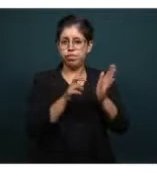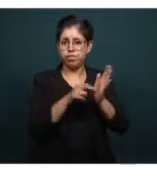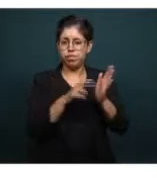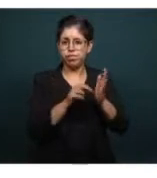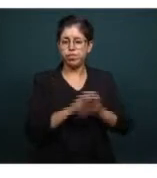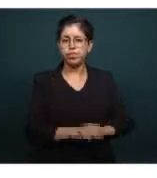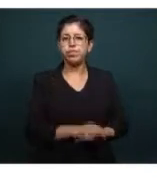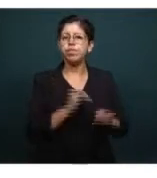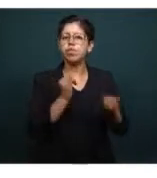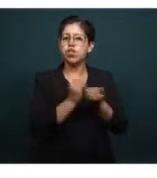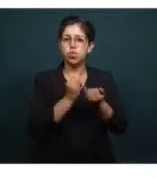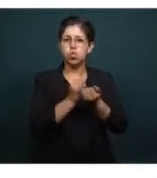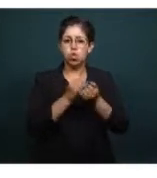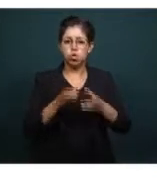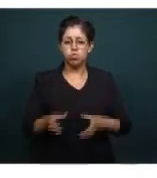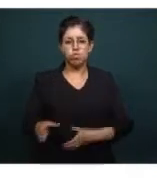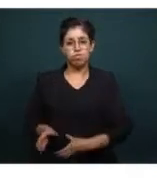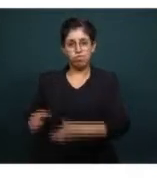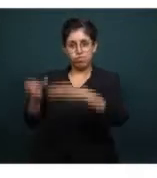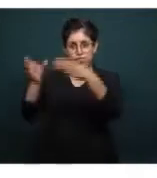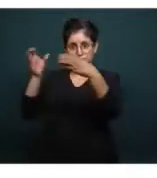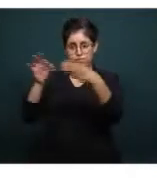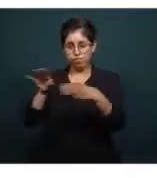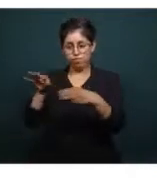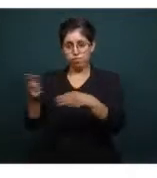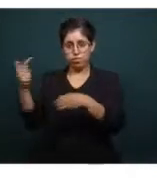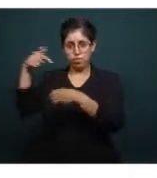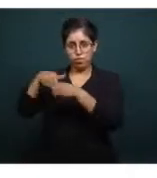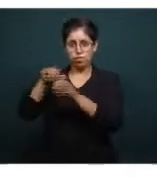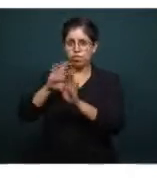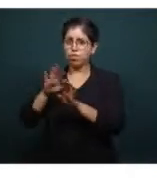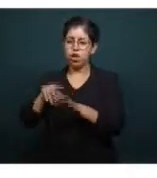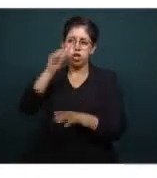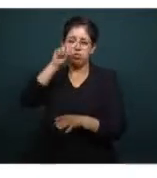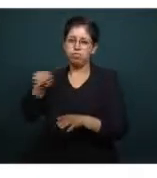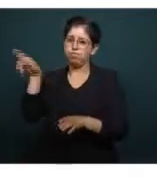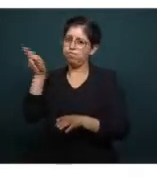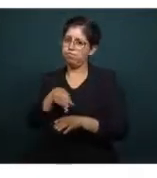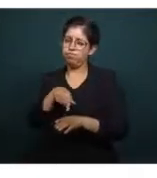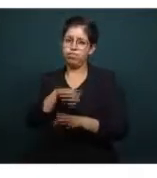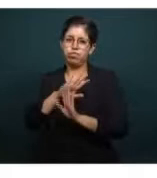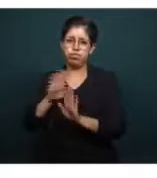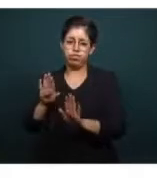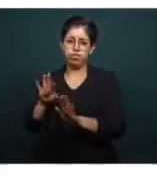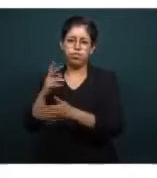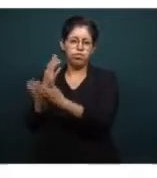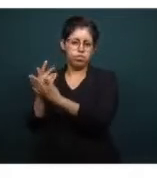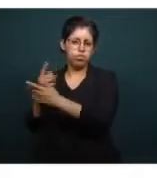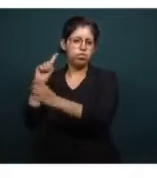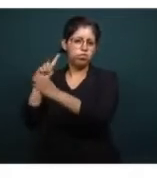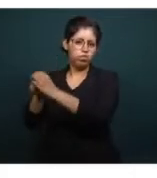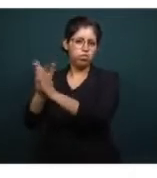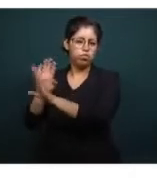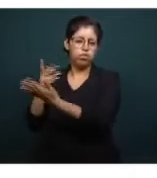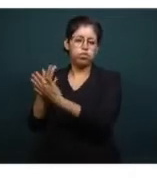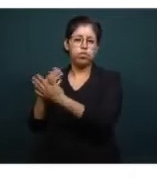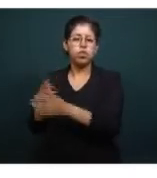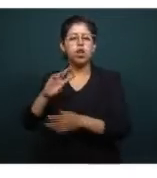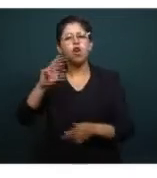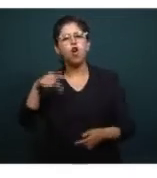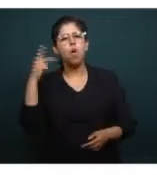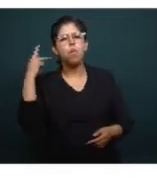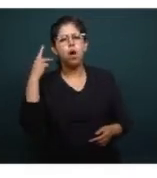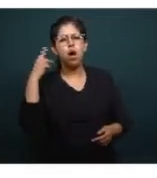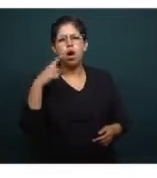30 bombas. Hubo And 4 gasolineras they que found no se 4 dejaron that verificar would not allow en esta themselves to be semana, verified una en this week. Puebla, otra